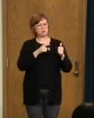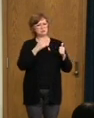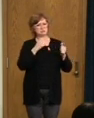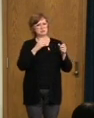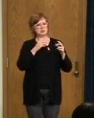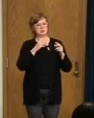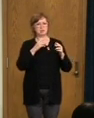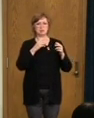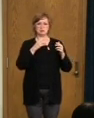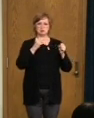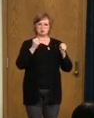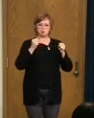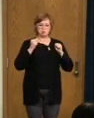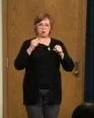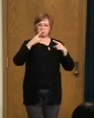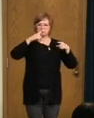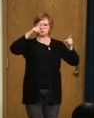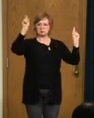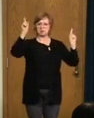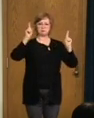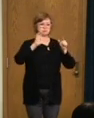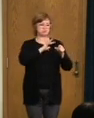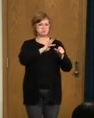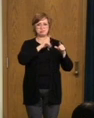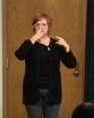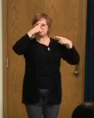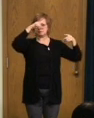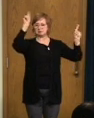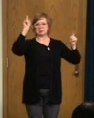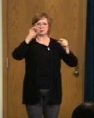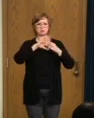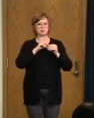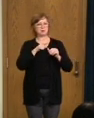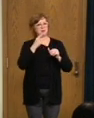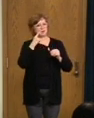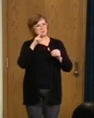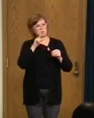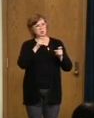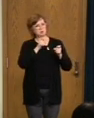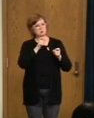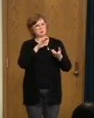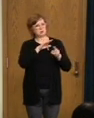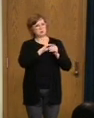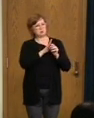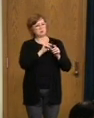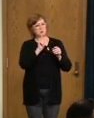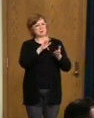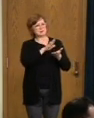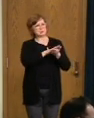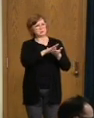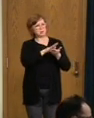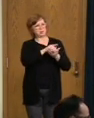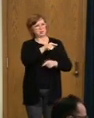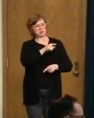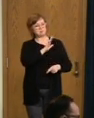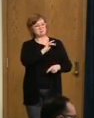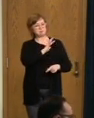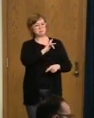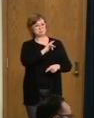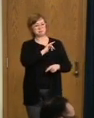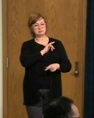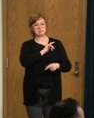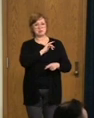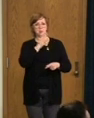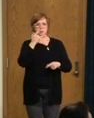say, record when it comes to controlling COVID in school-based environments, and that's on the people. That's a credit to the people